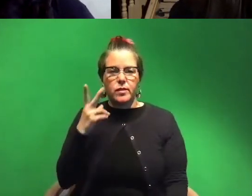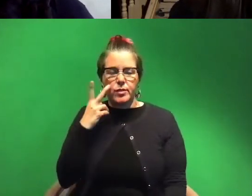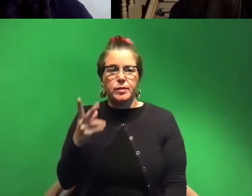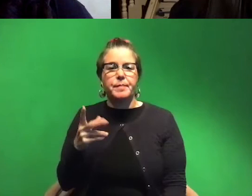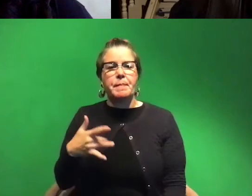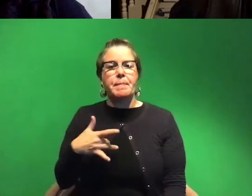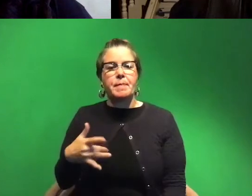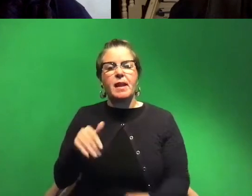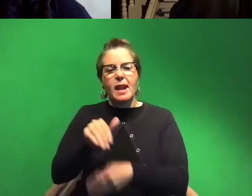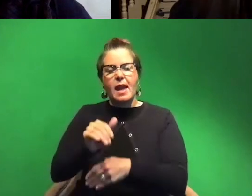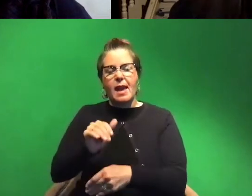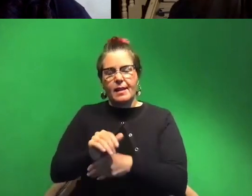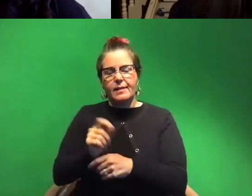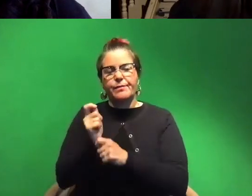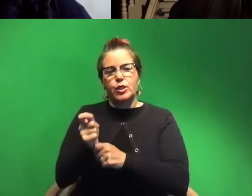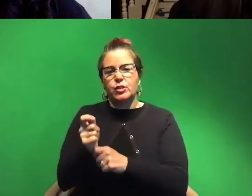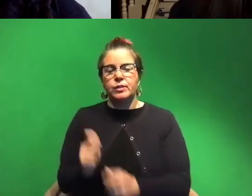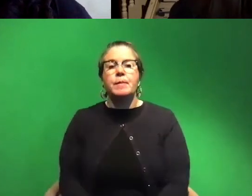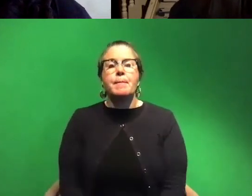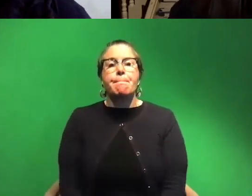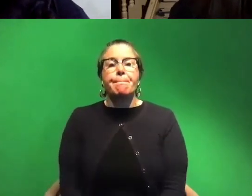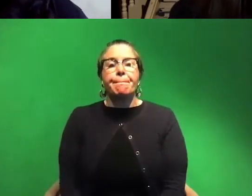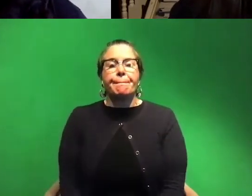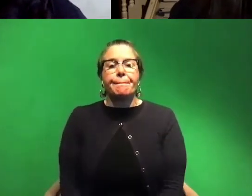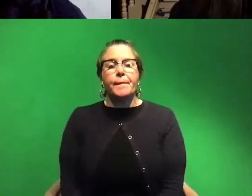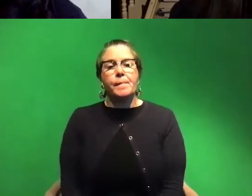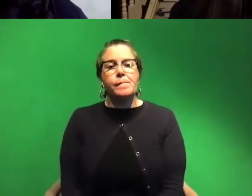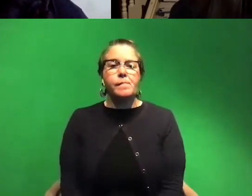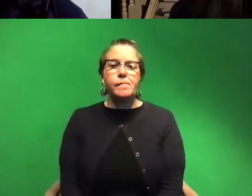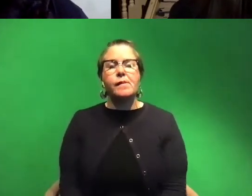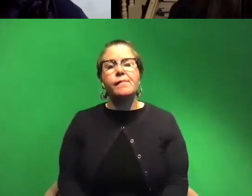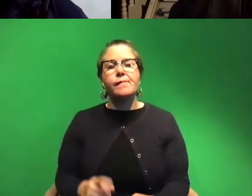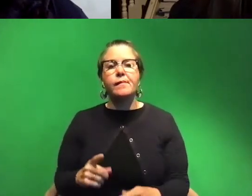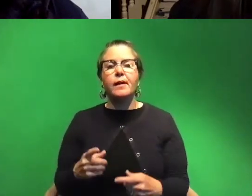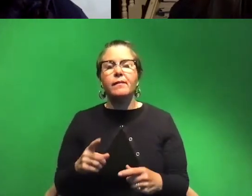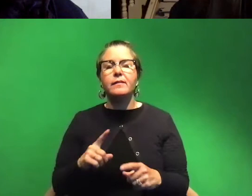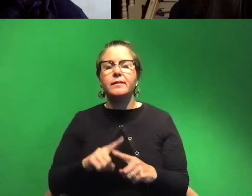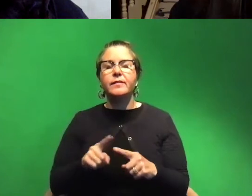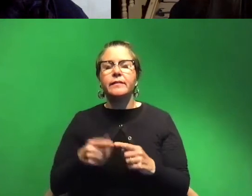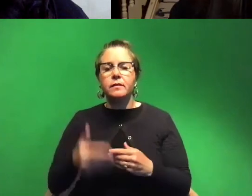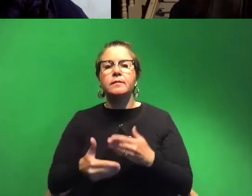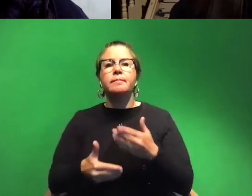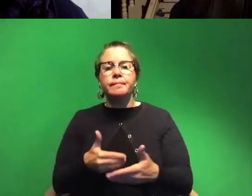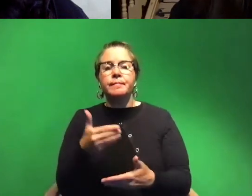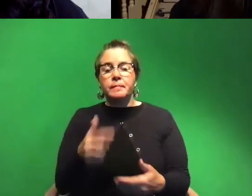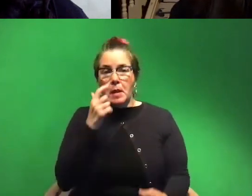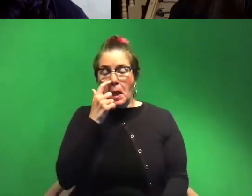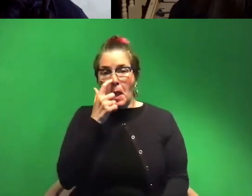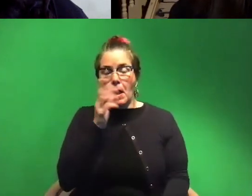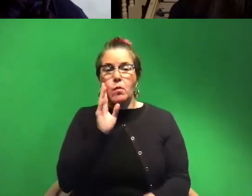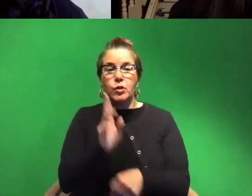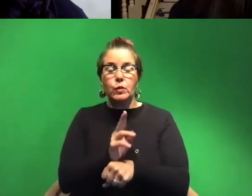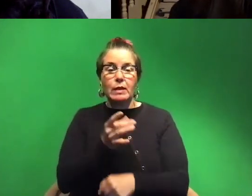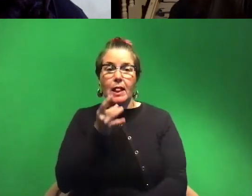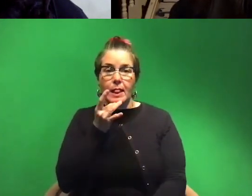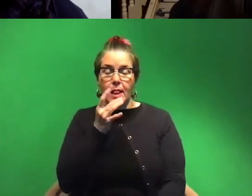do night fishing. So they it's a multi-tier system. Like, they'll use lights to